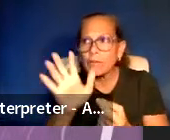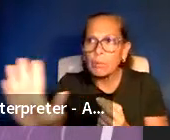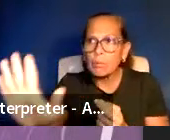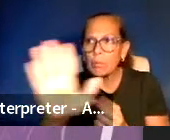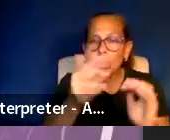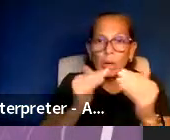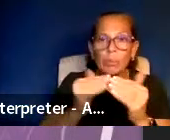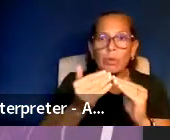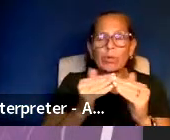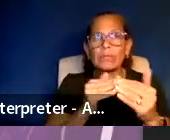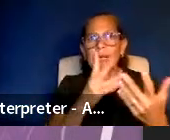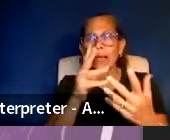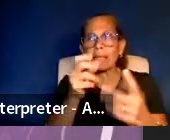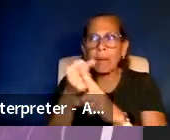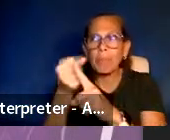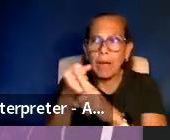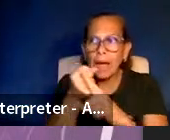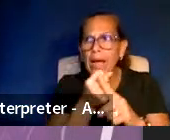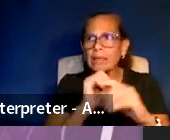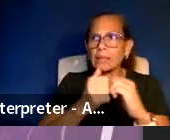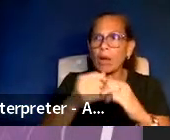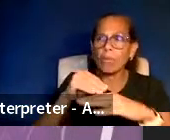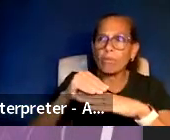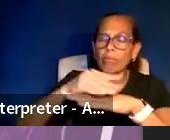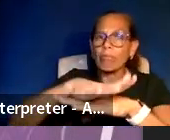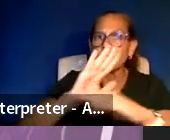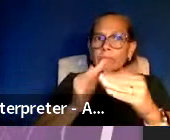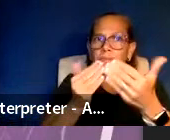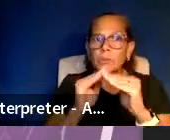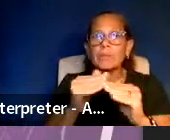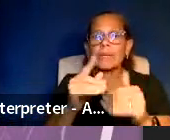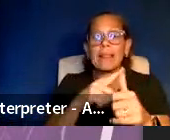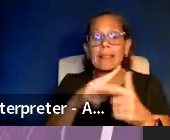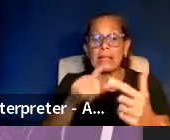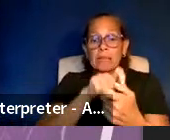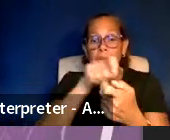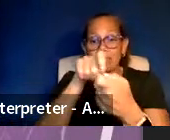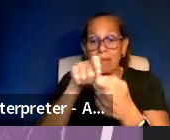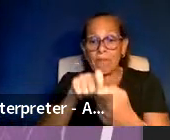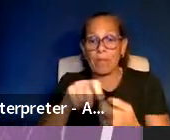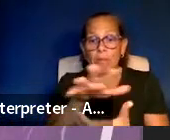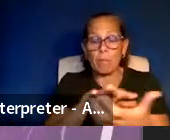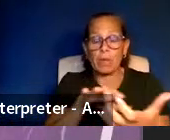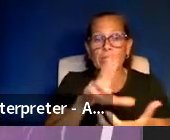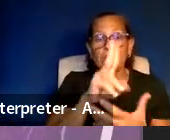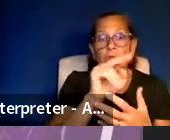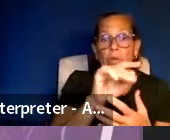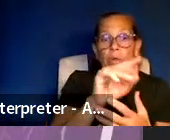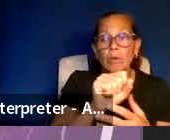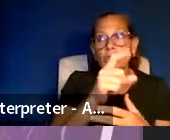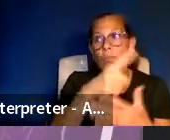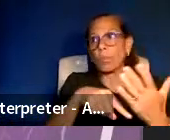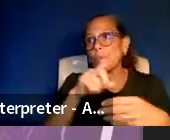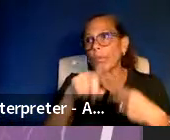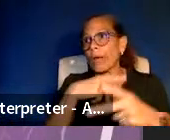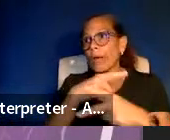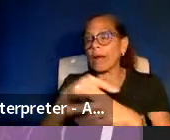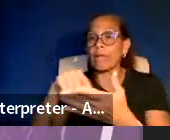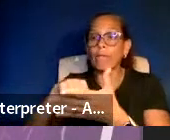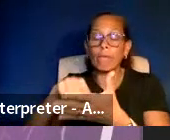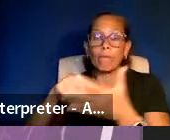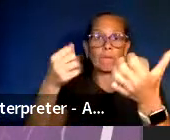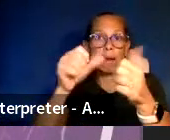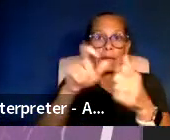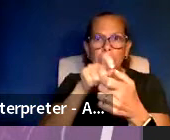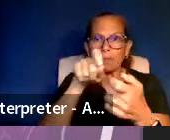studying those impacts. And so getting into the specifics of the mix of units or what kind of affordability would be included in any